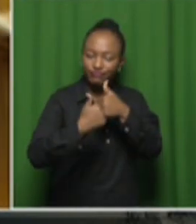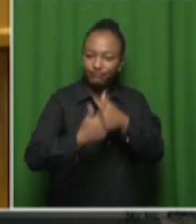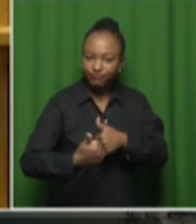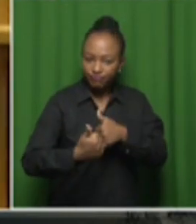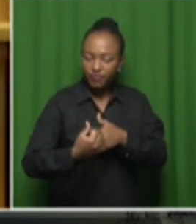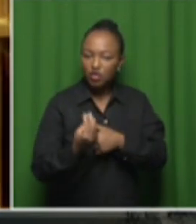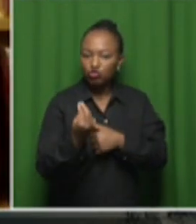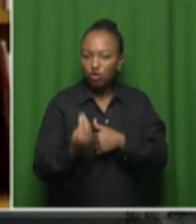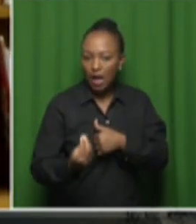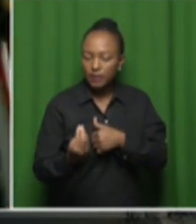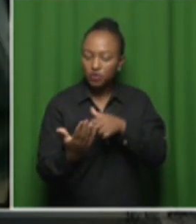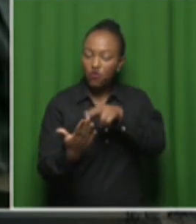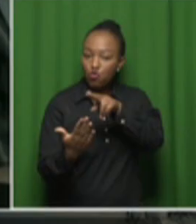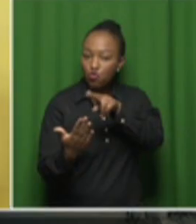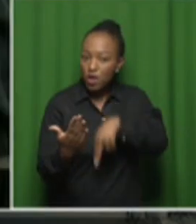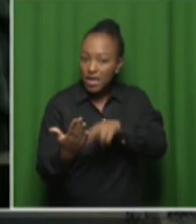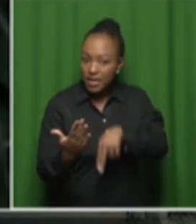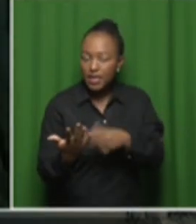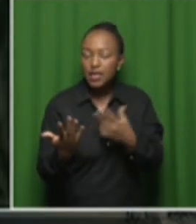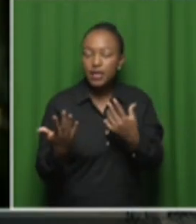creating and fostering that culture of reading.